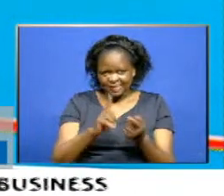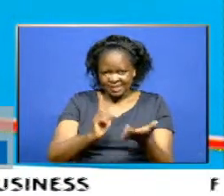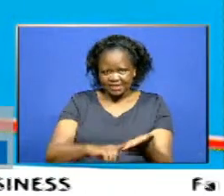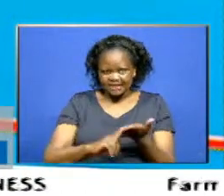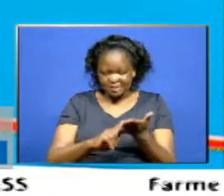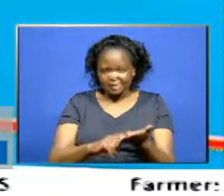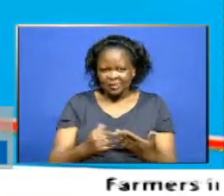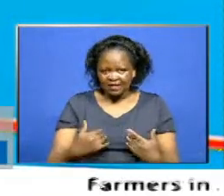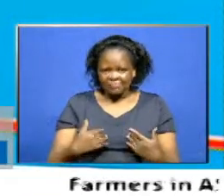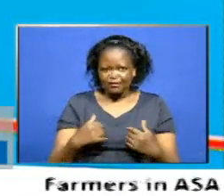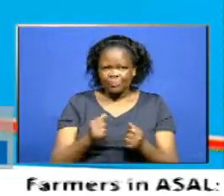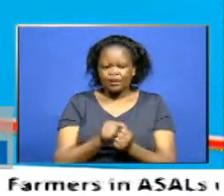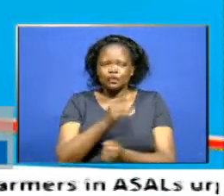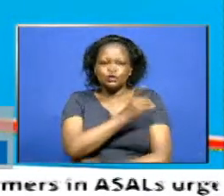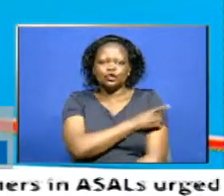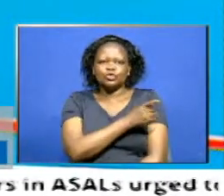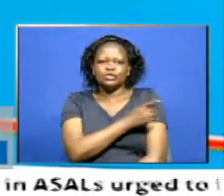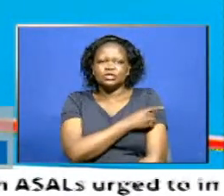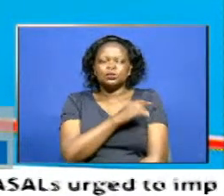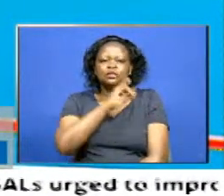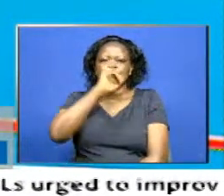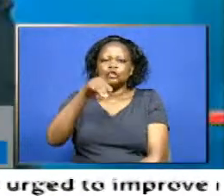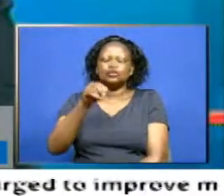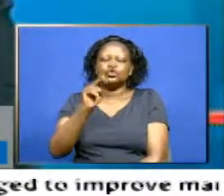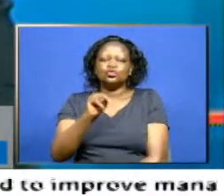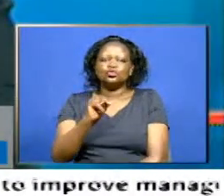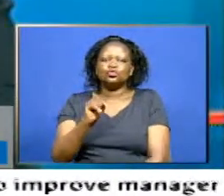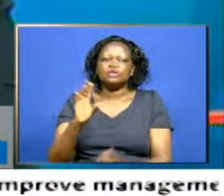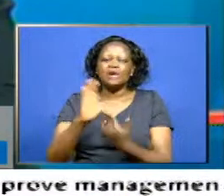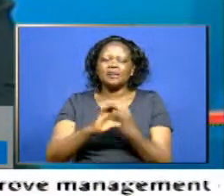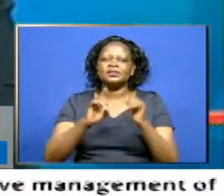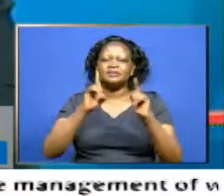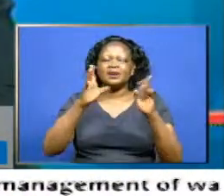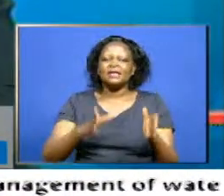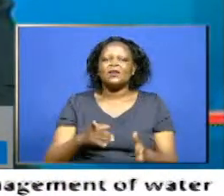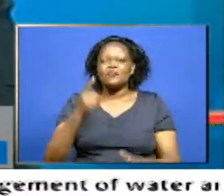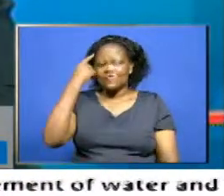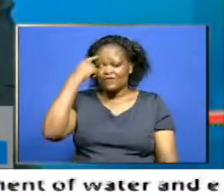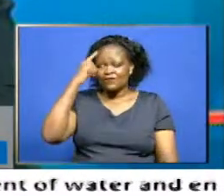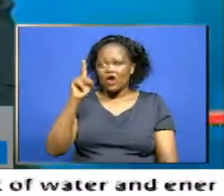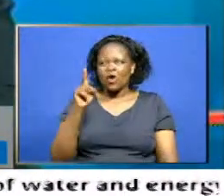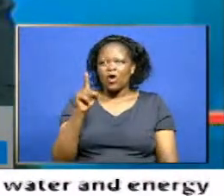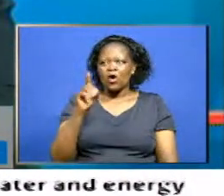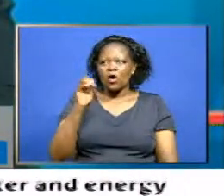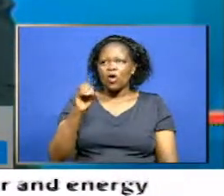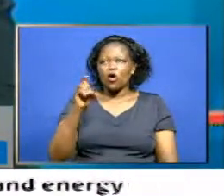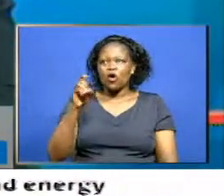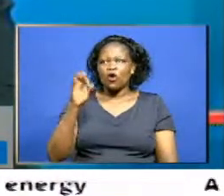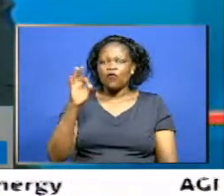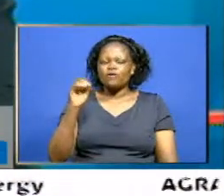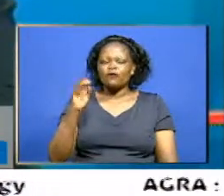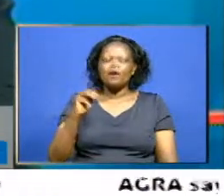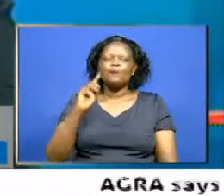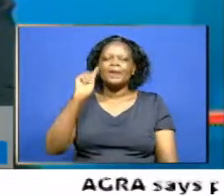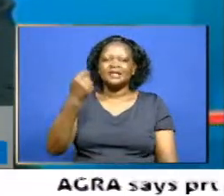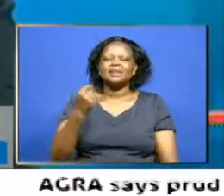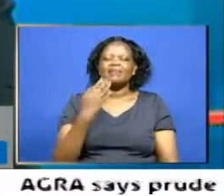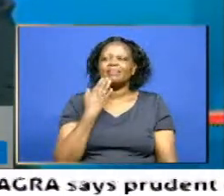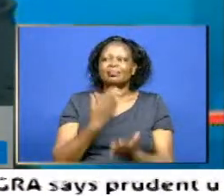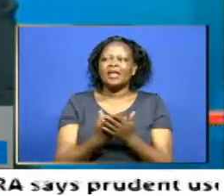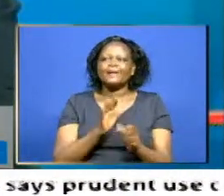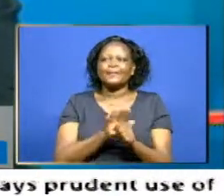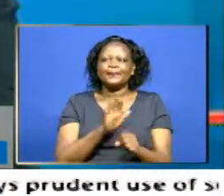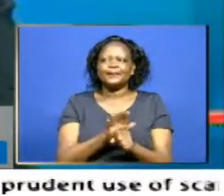with Dr. John Kitui. He's a country director for Oxfam Kenya. Thank you very much indeed. Thank